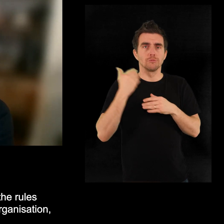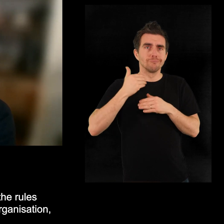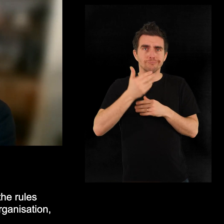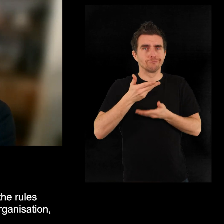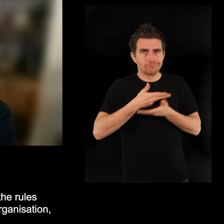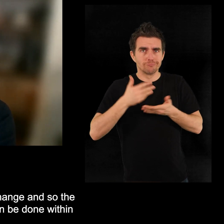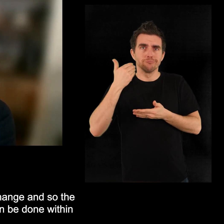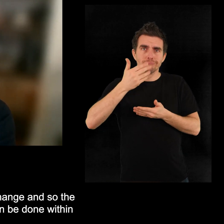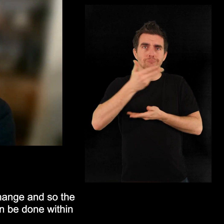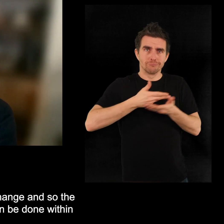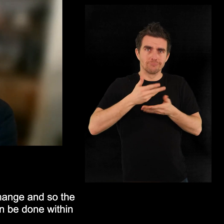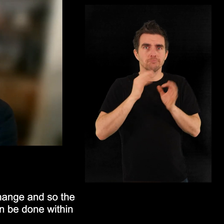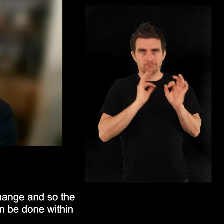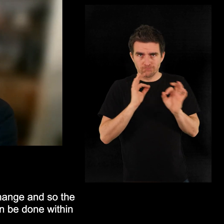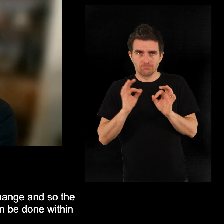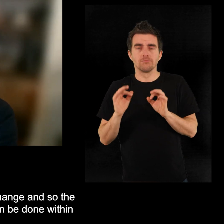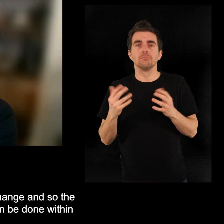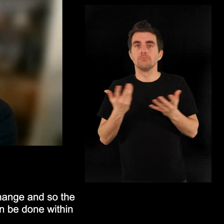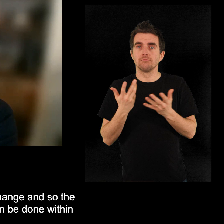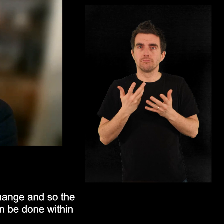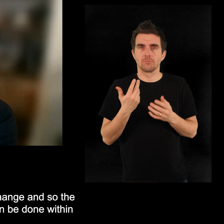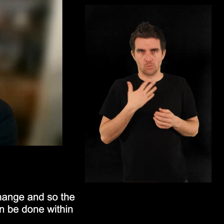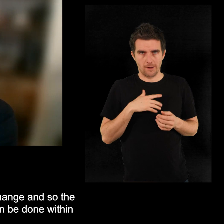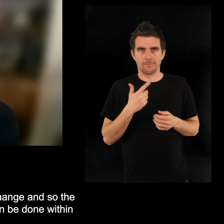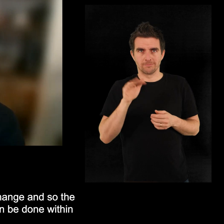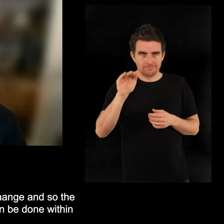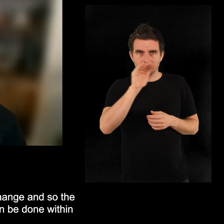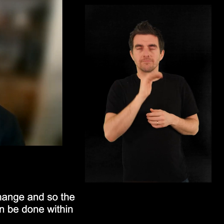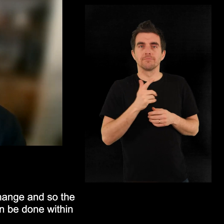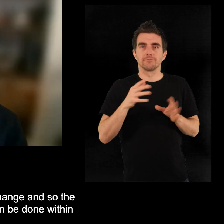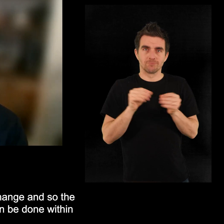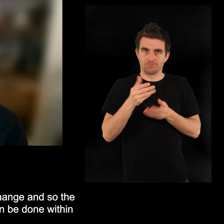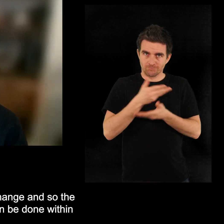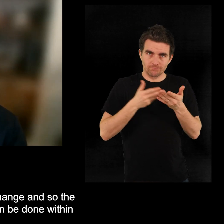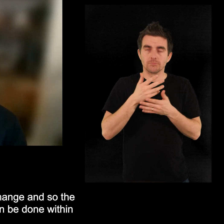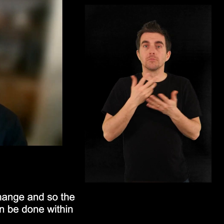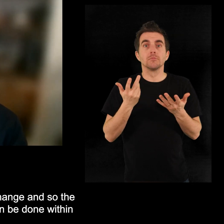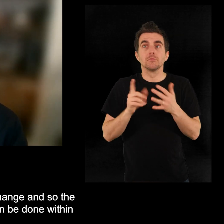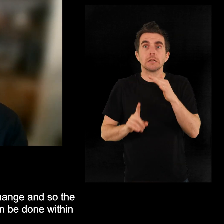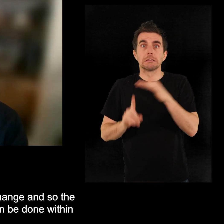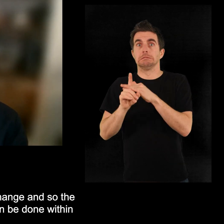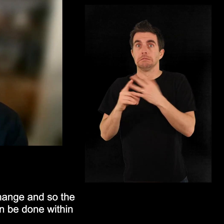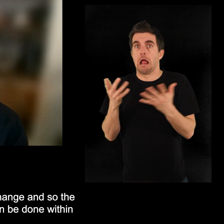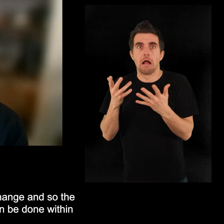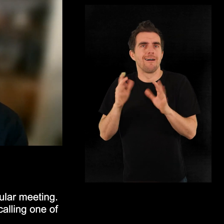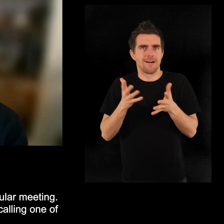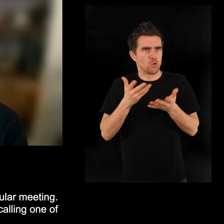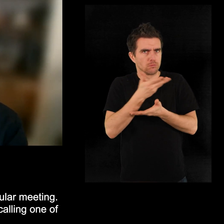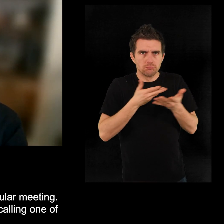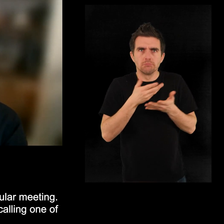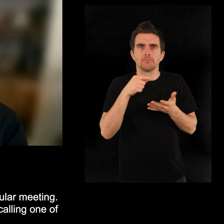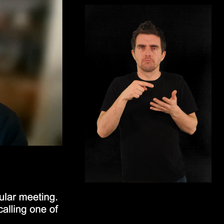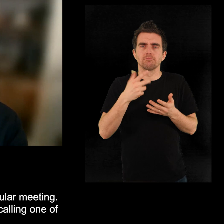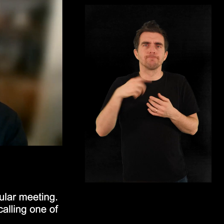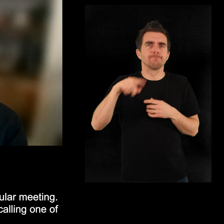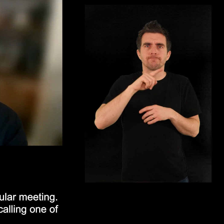your organization, its legal structure, need to change. And so there need to be ways that can be done within the